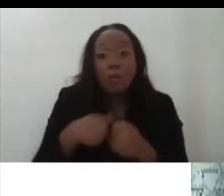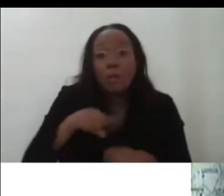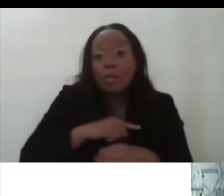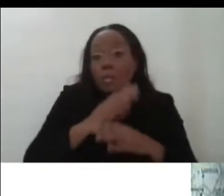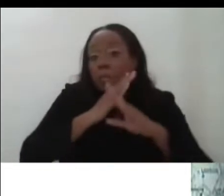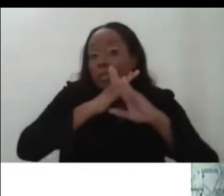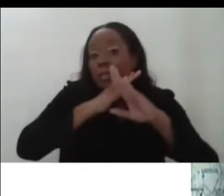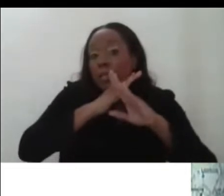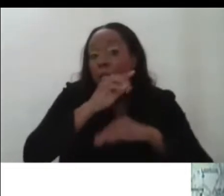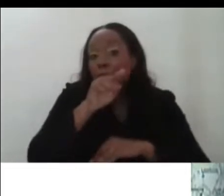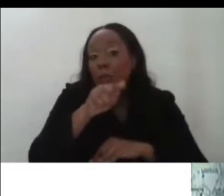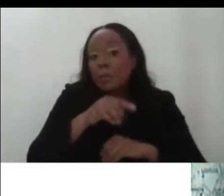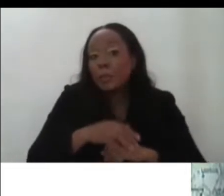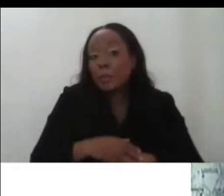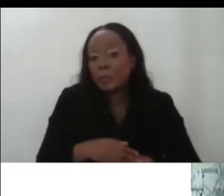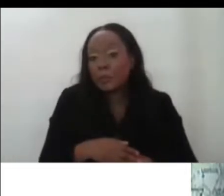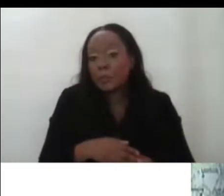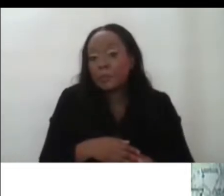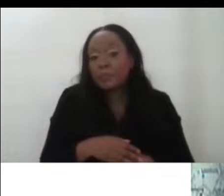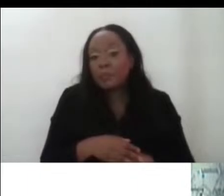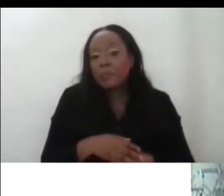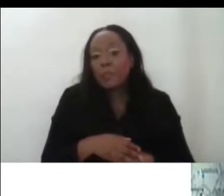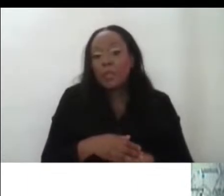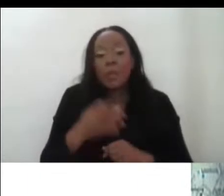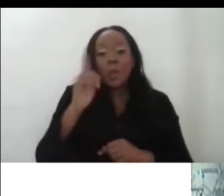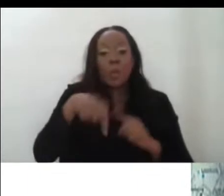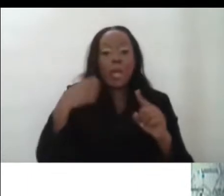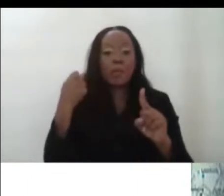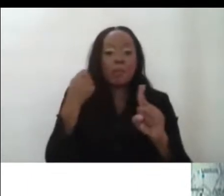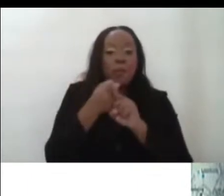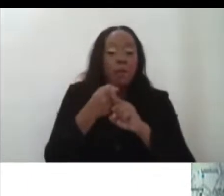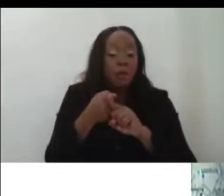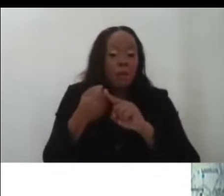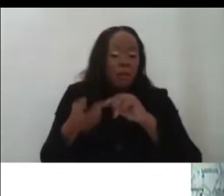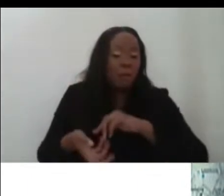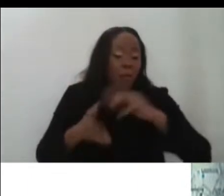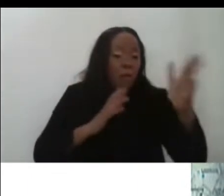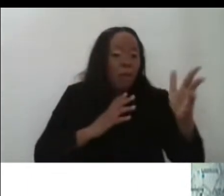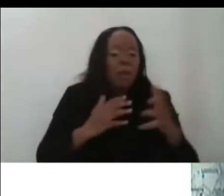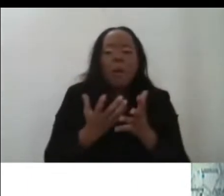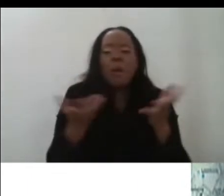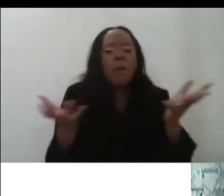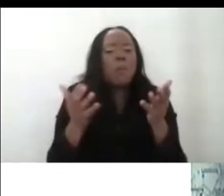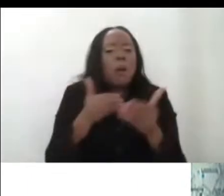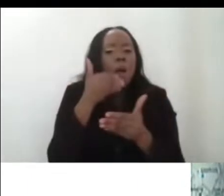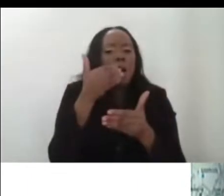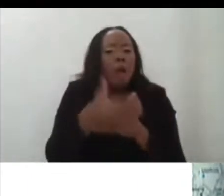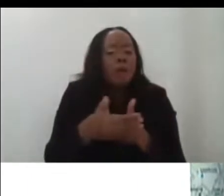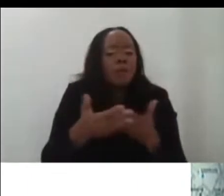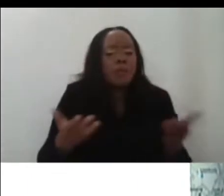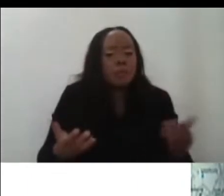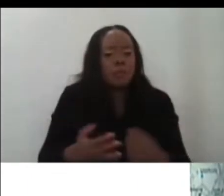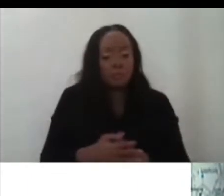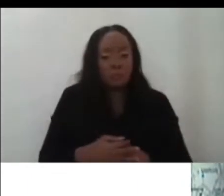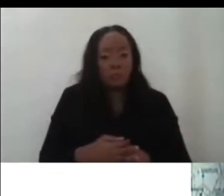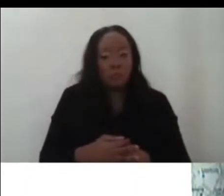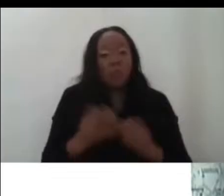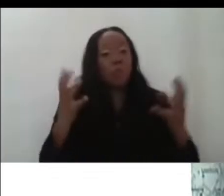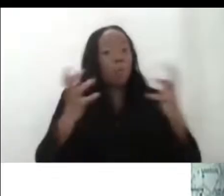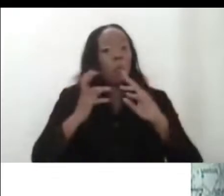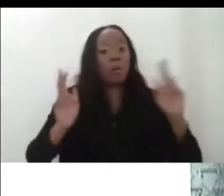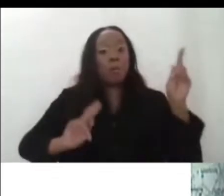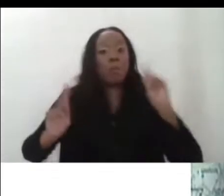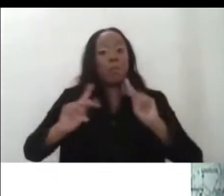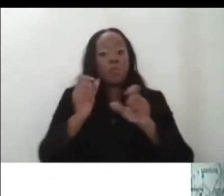we recover. This is where insurance plays a vital part, not as a last resort, but as a first line of the